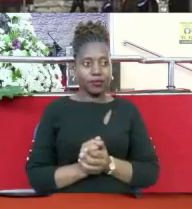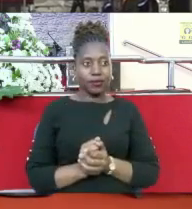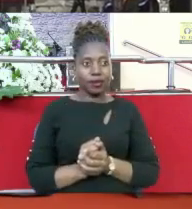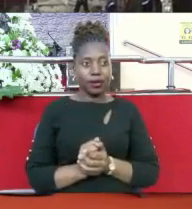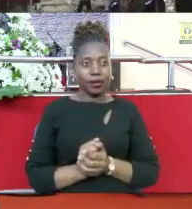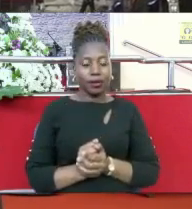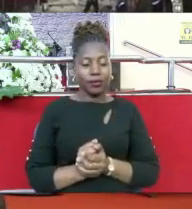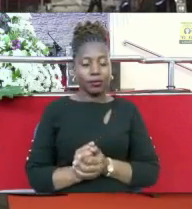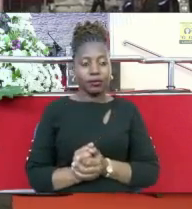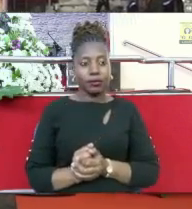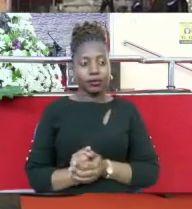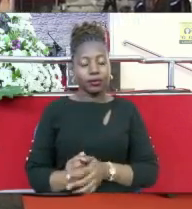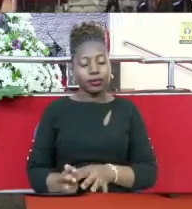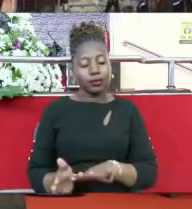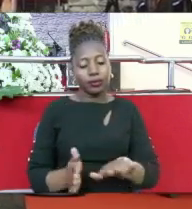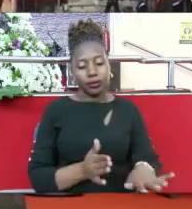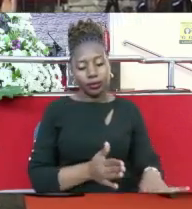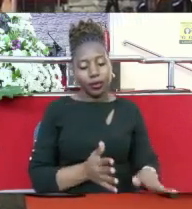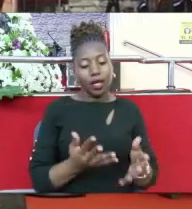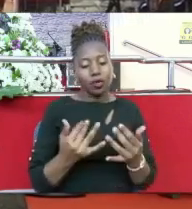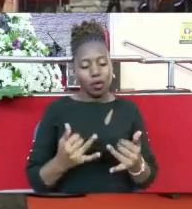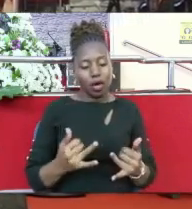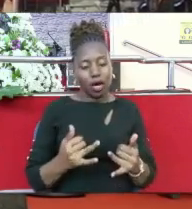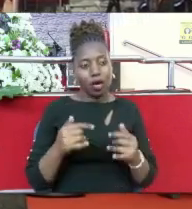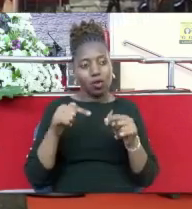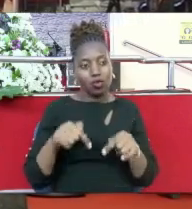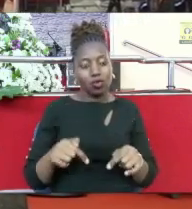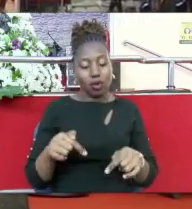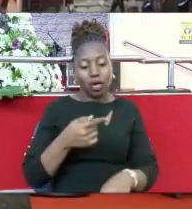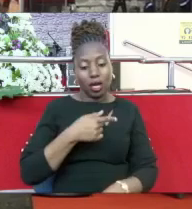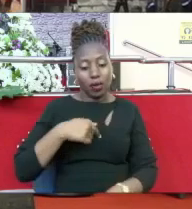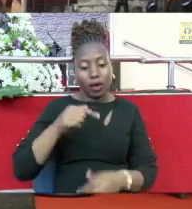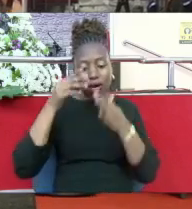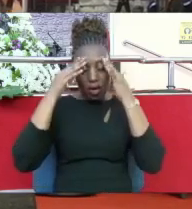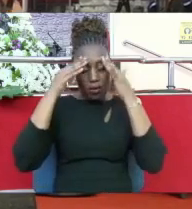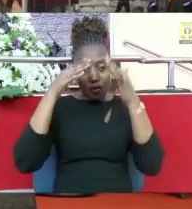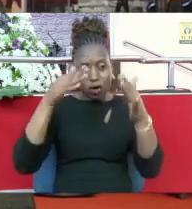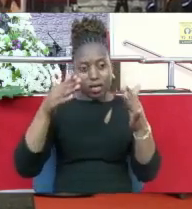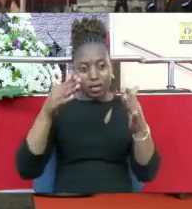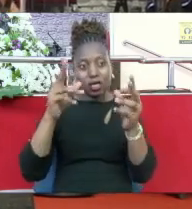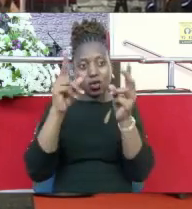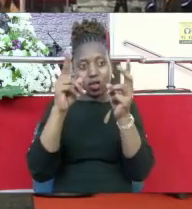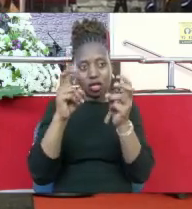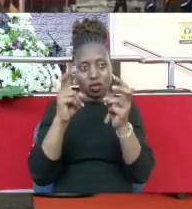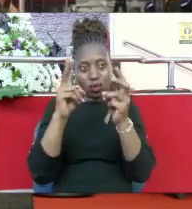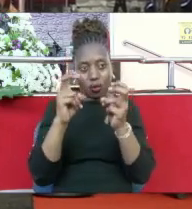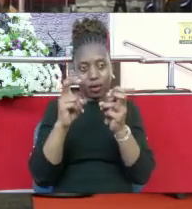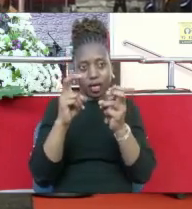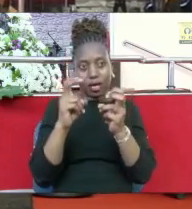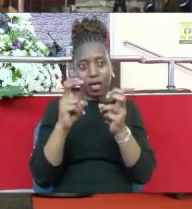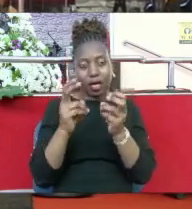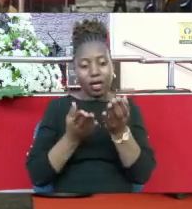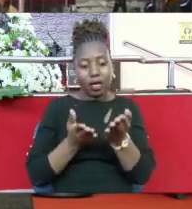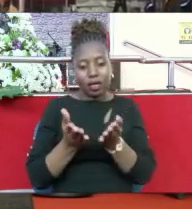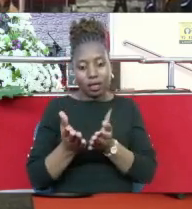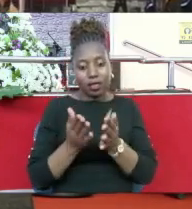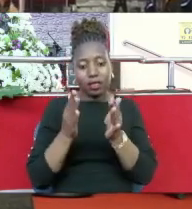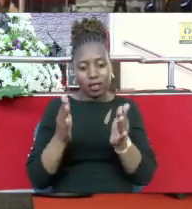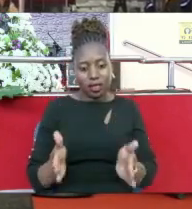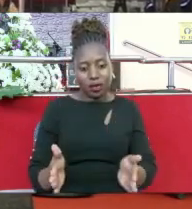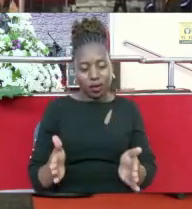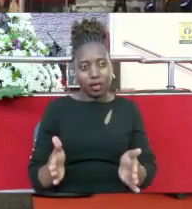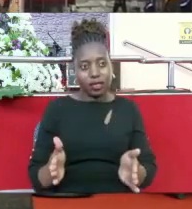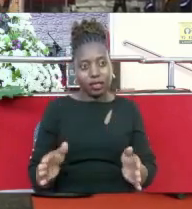look at stewardship as a Christian discipline. Tutaangazia mambo ya kuwa chemanzi ama wangalizi